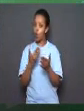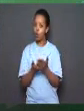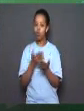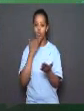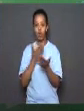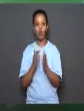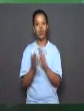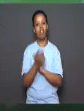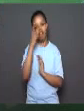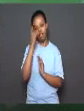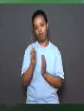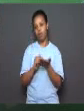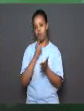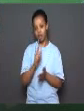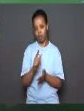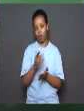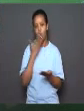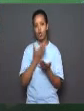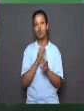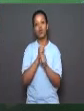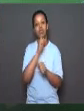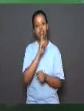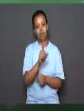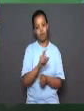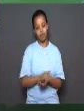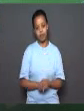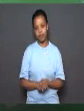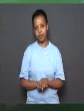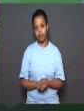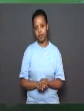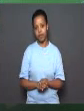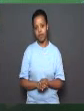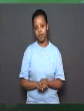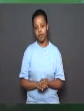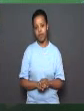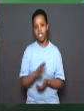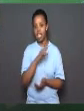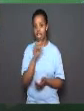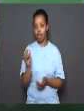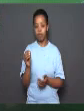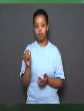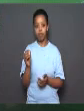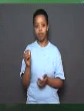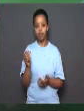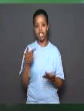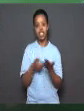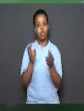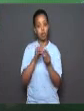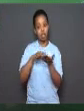well. Good work, students. You have also studied